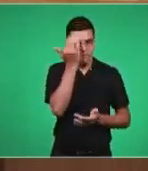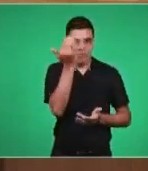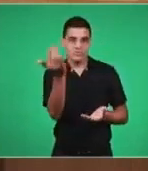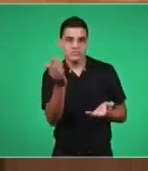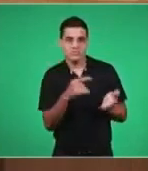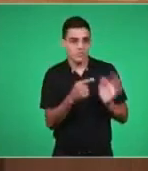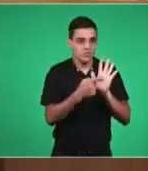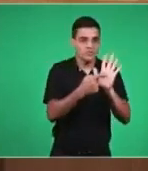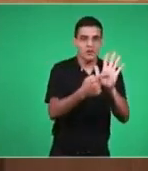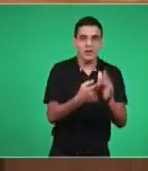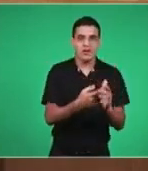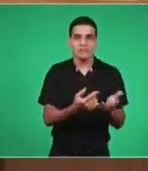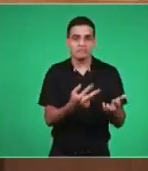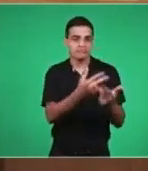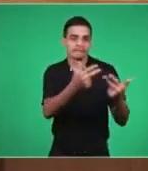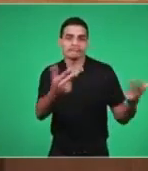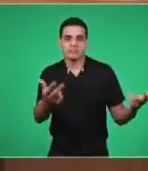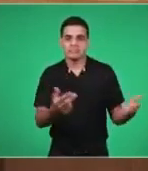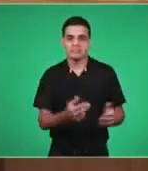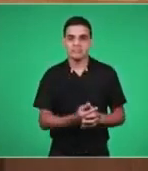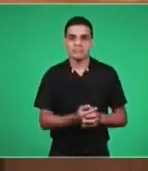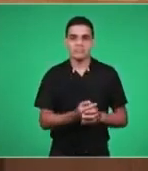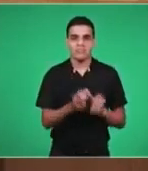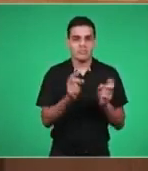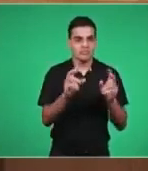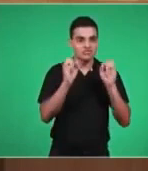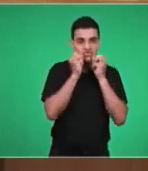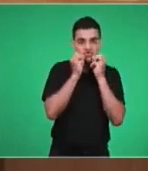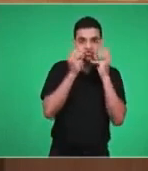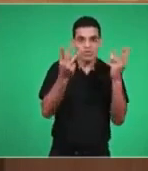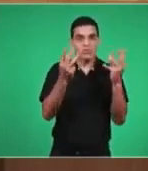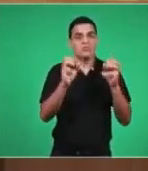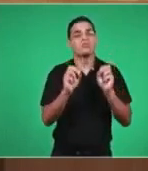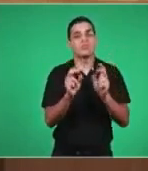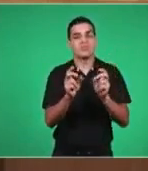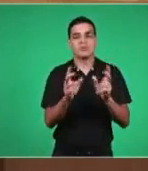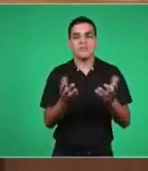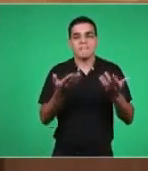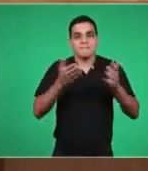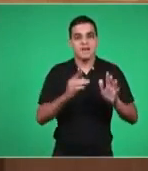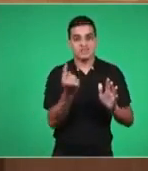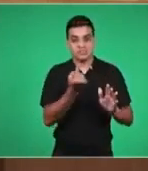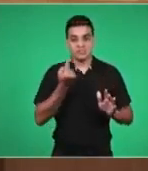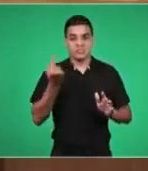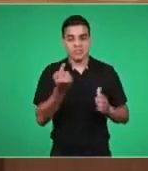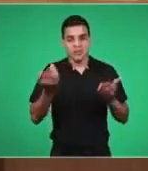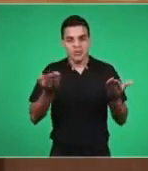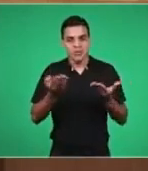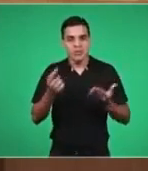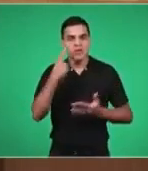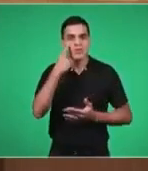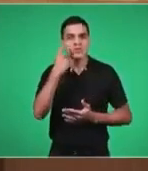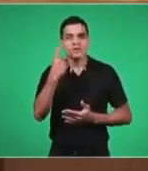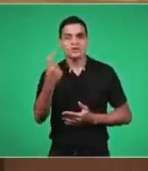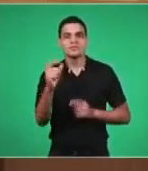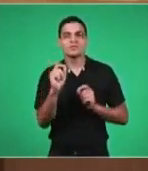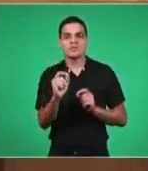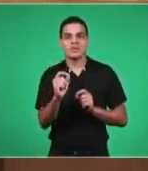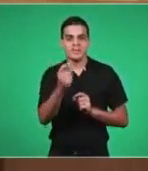Yeah, we can't think we have to have a stage in the church and with all of these presentations.